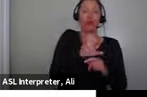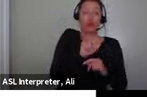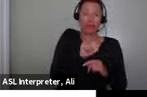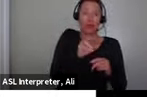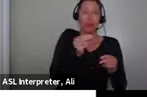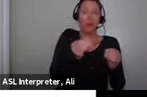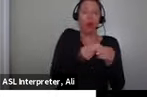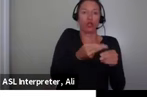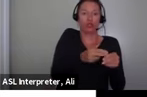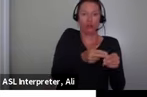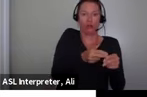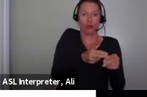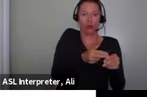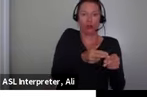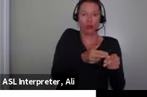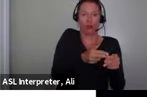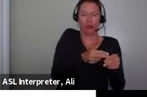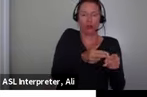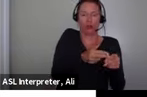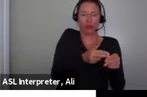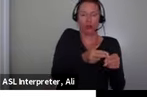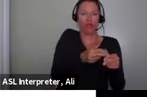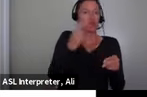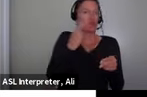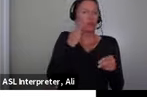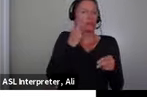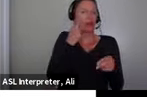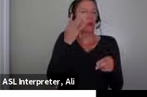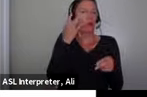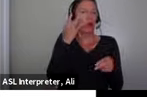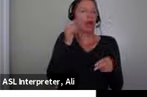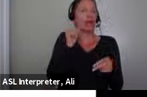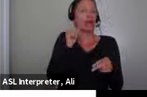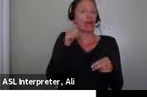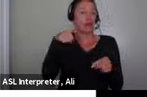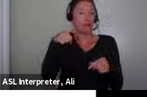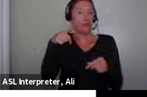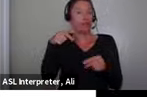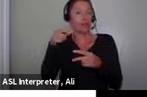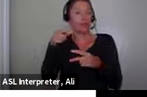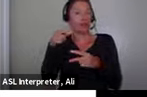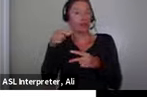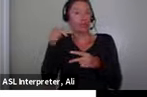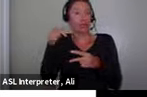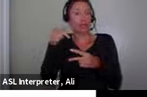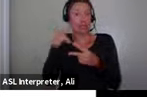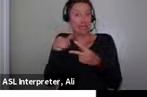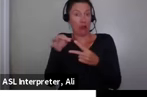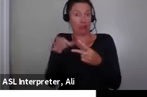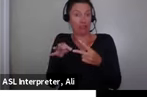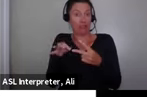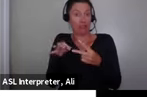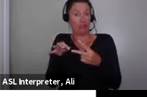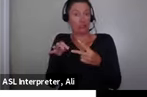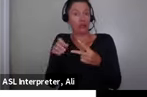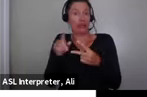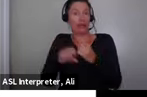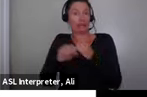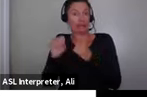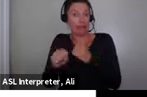shorter. Is there a reason that it has to go as far as it does